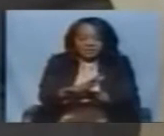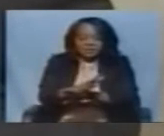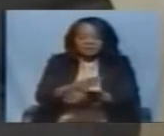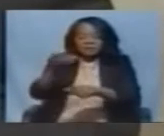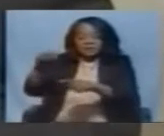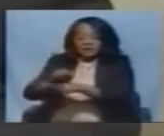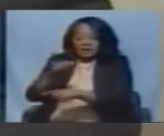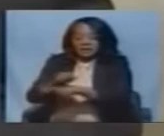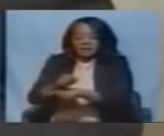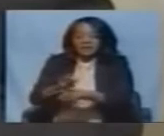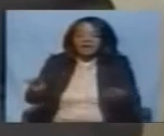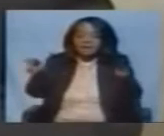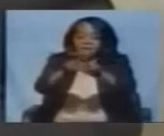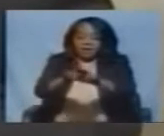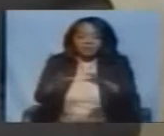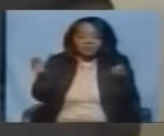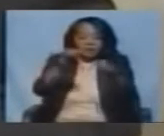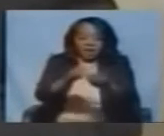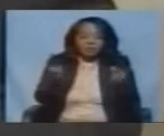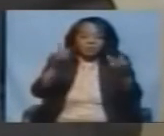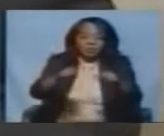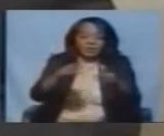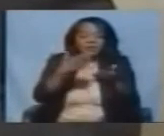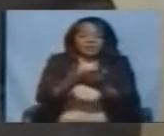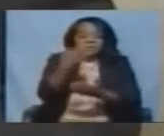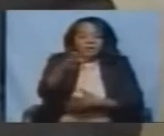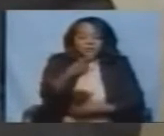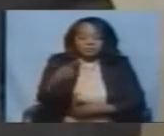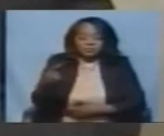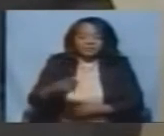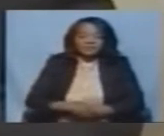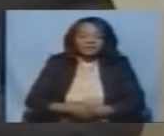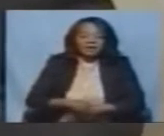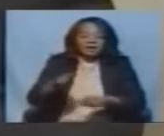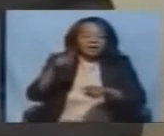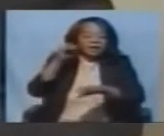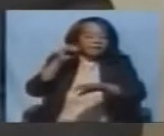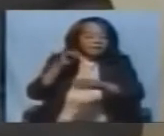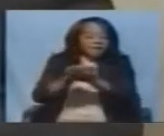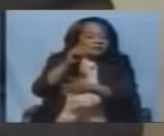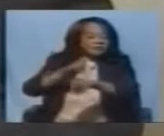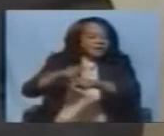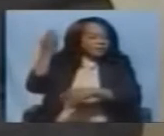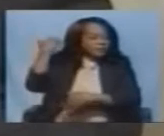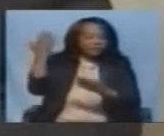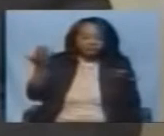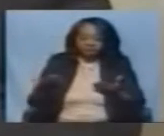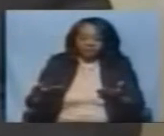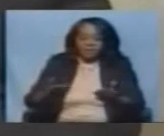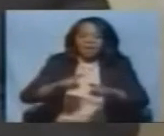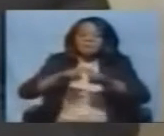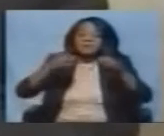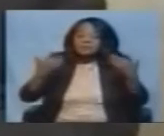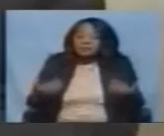and be able to add value to the procurement process, which was not the case then. But we've been trying out to, by trying to make sure